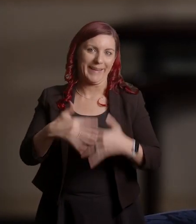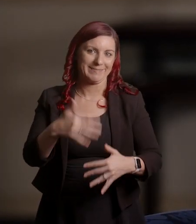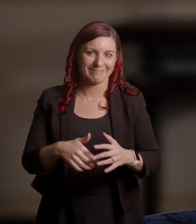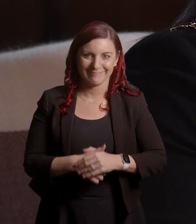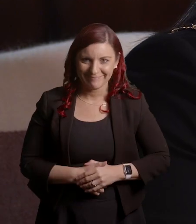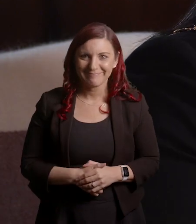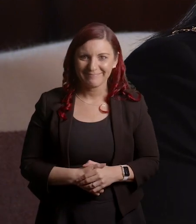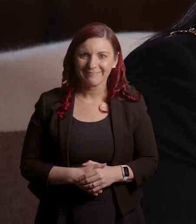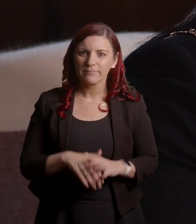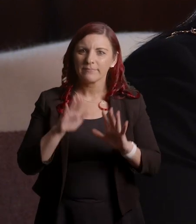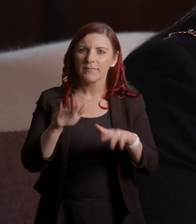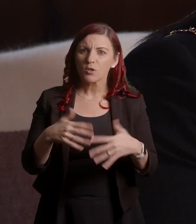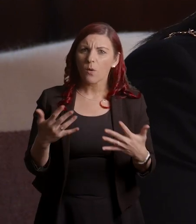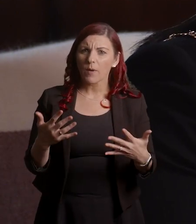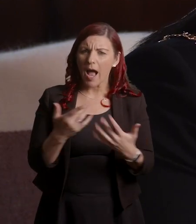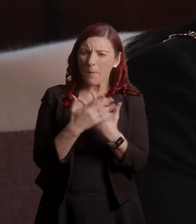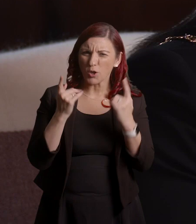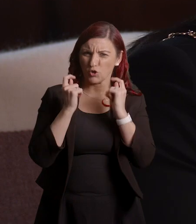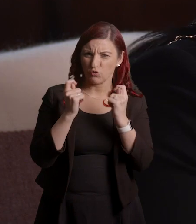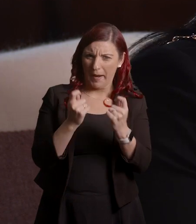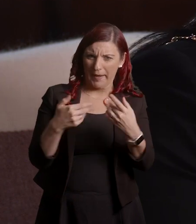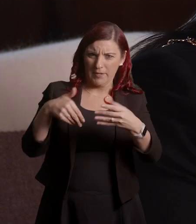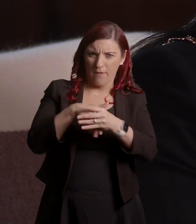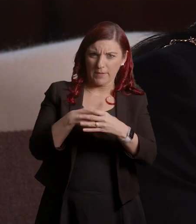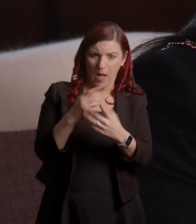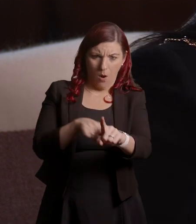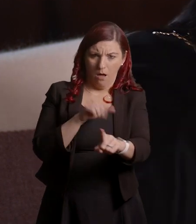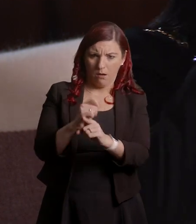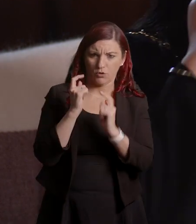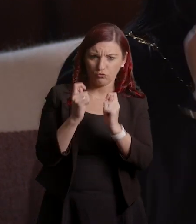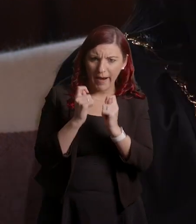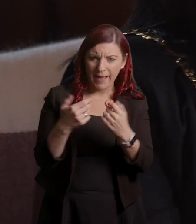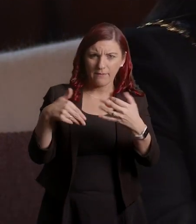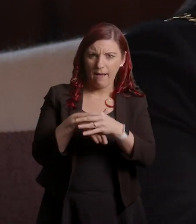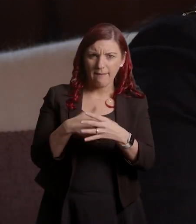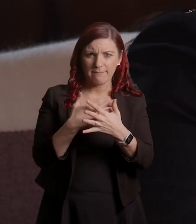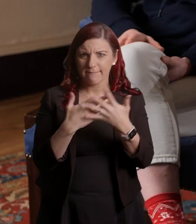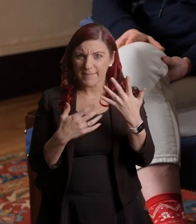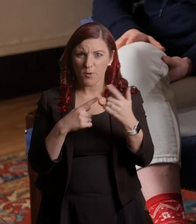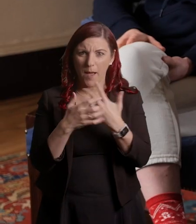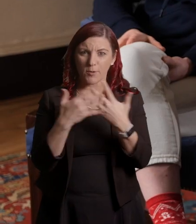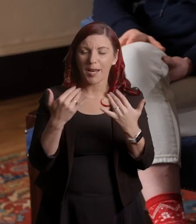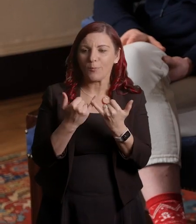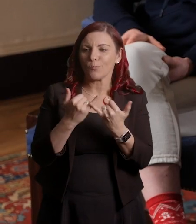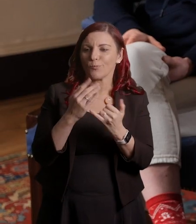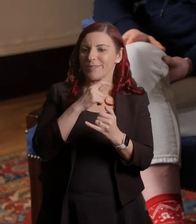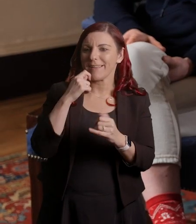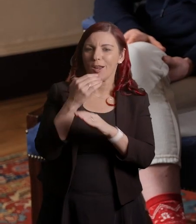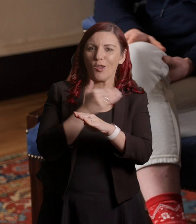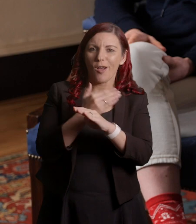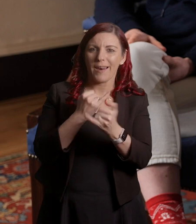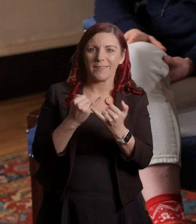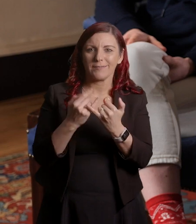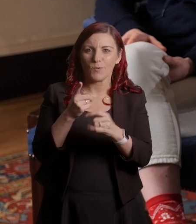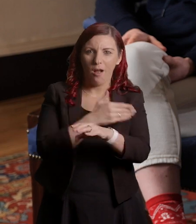okay. Well, body hurting, how much training goes into it? Like, how long have you guys been doing this? And like we were just saying there that you